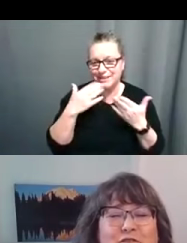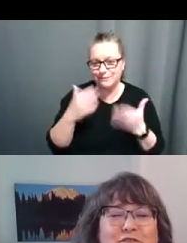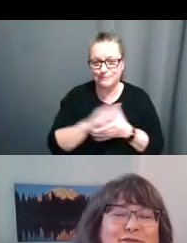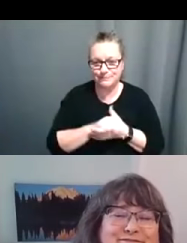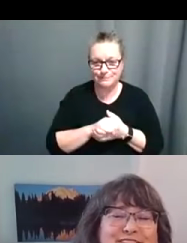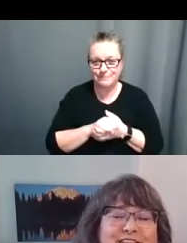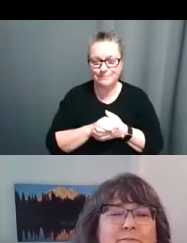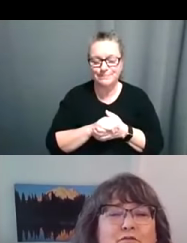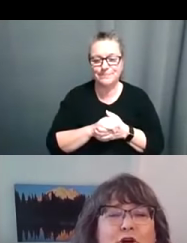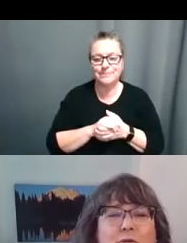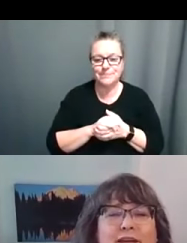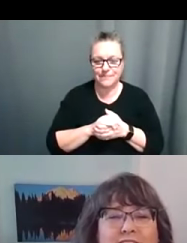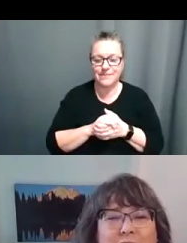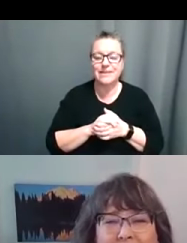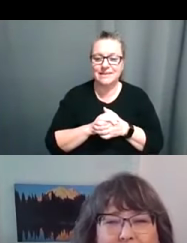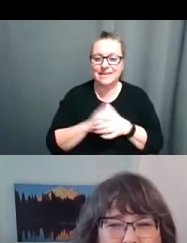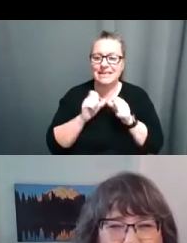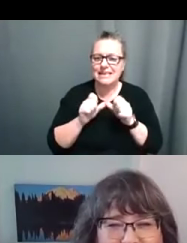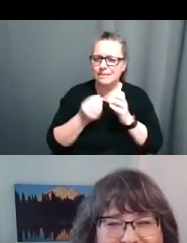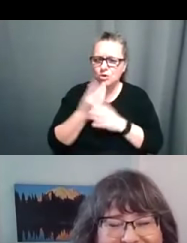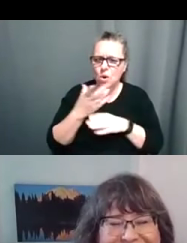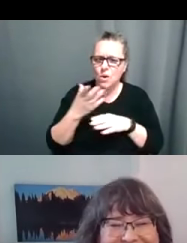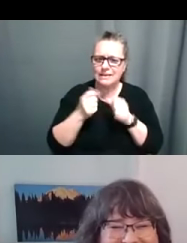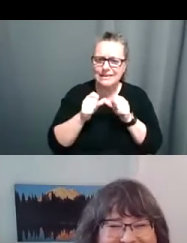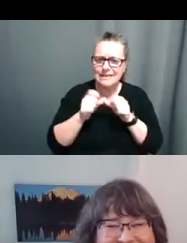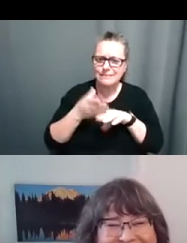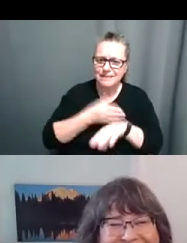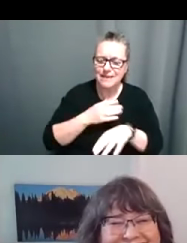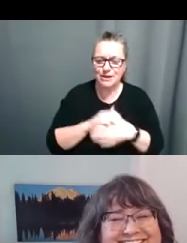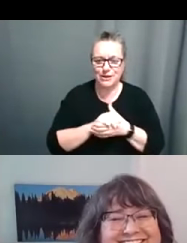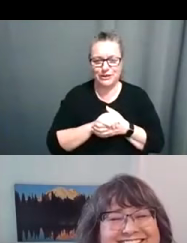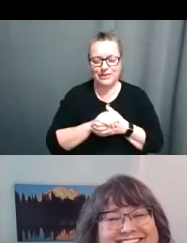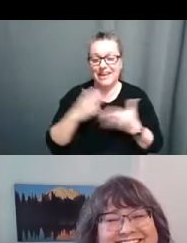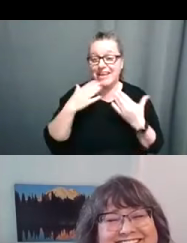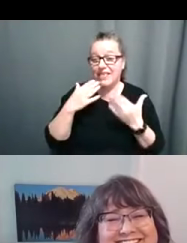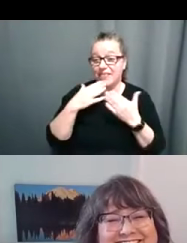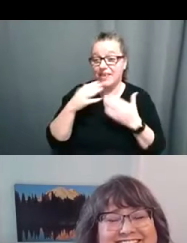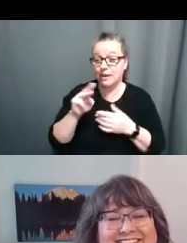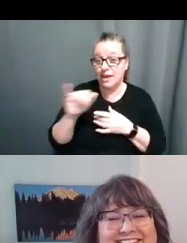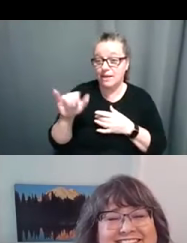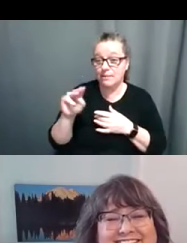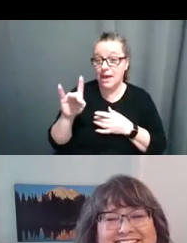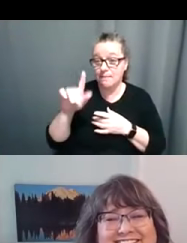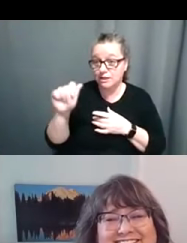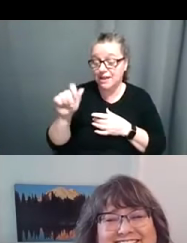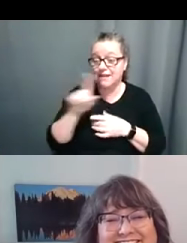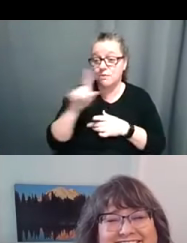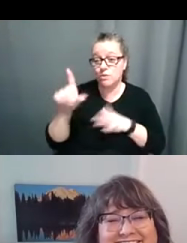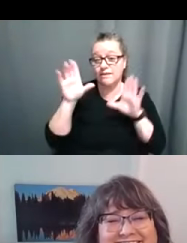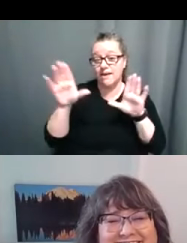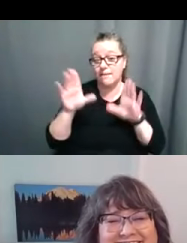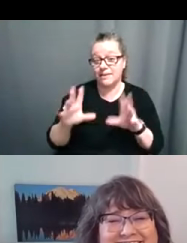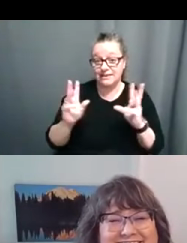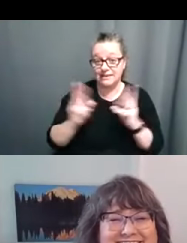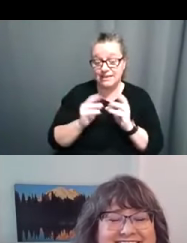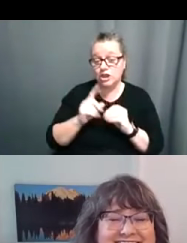You're wonderful. Keep growing, keep getting better. Thank you, Amy in Montana. That was a fabulous session,